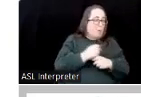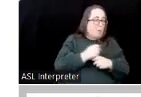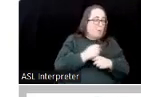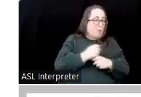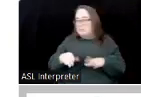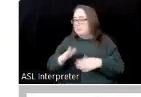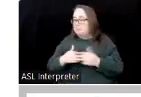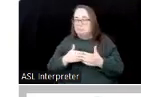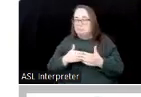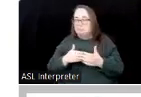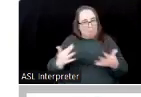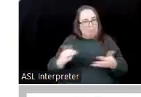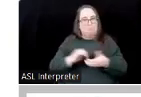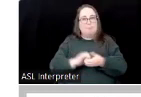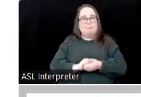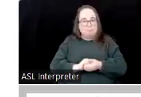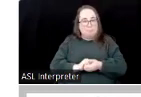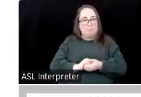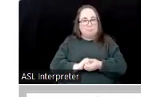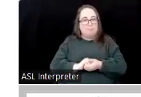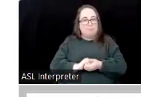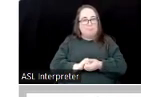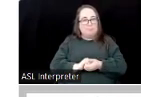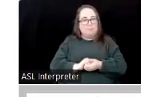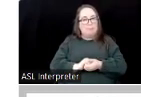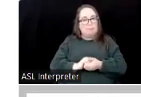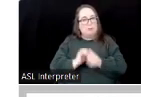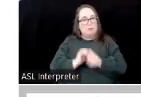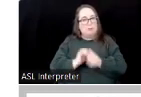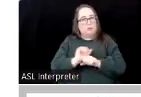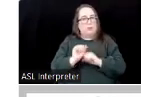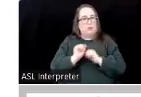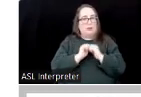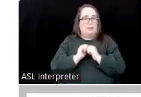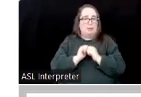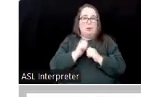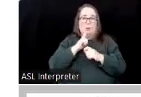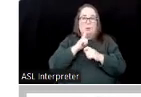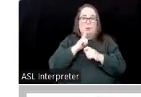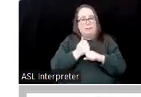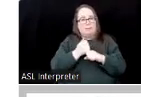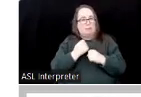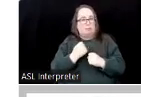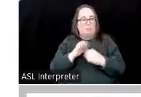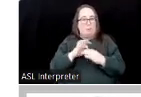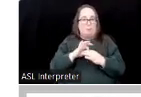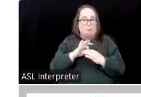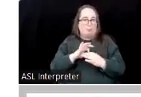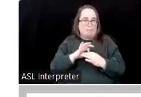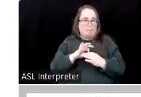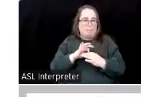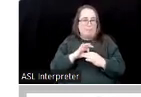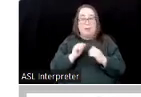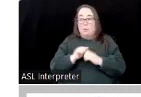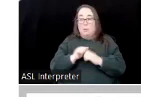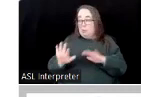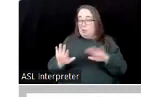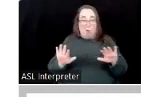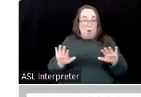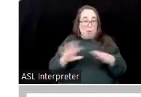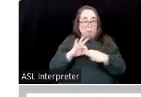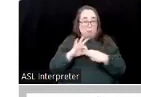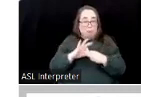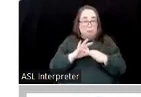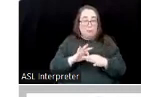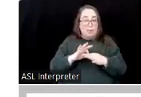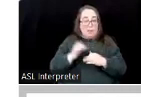side and you're reaching across that sector to your colleagues, really building those partnerships, because it's through that collaboration and that collaborative